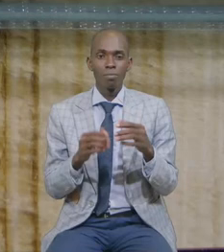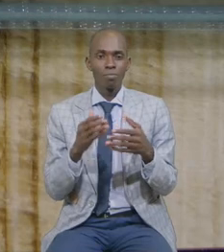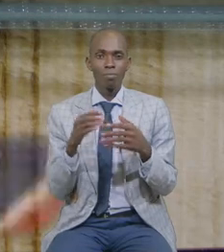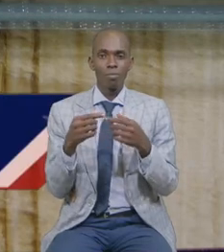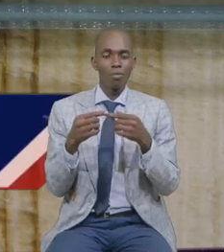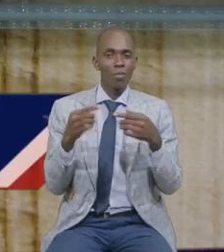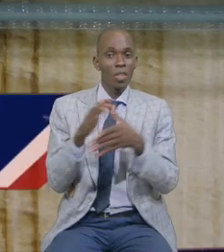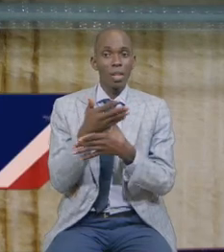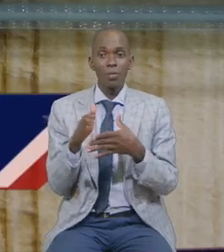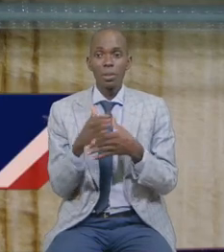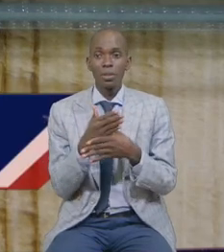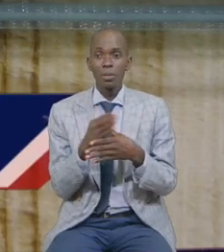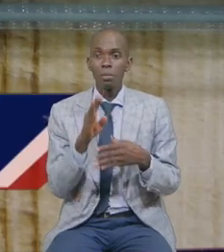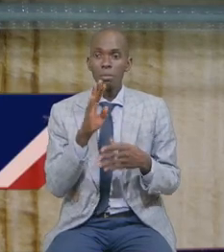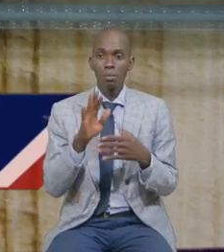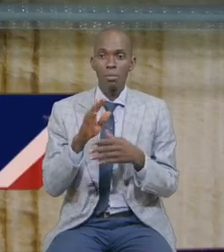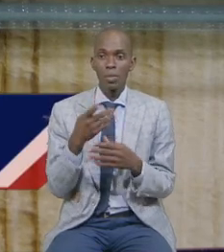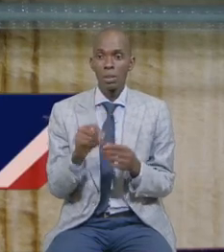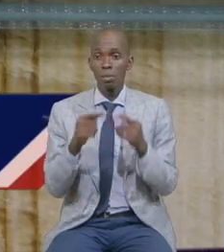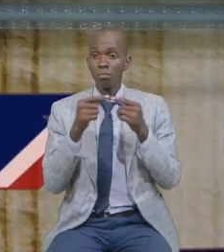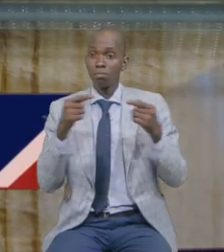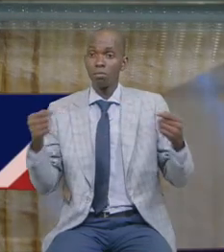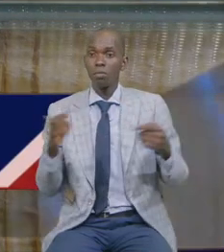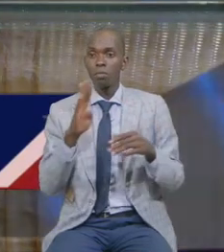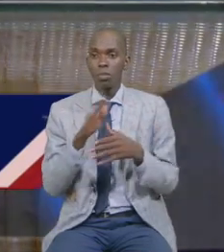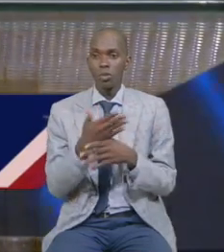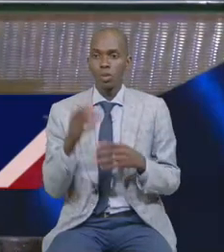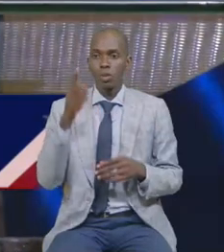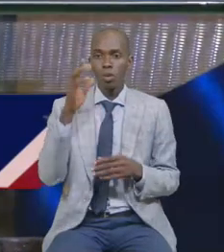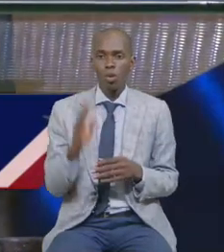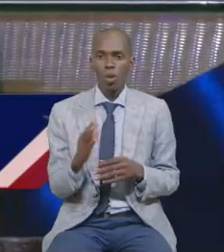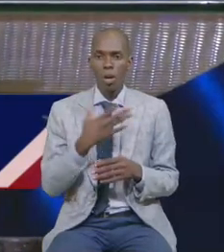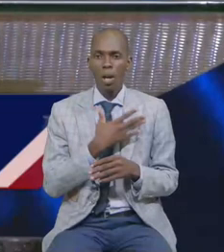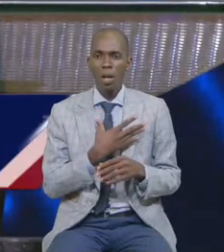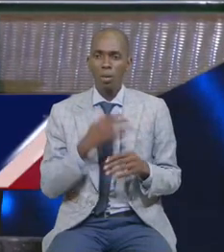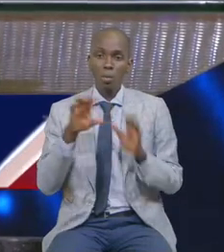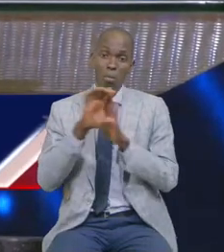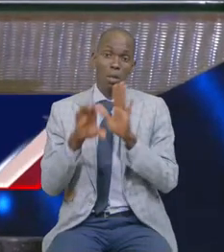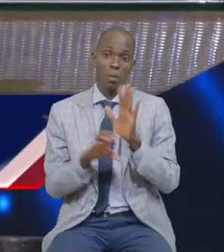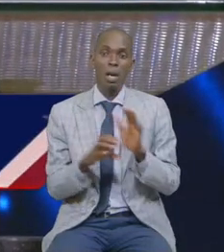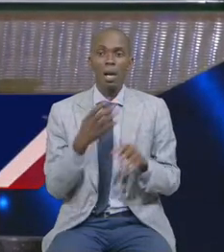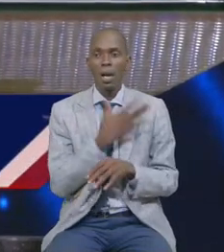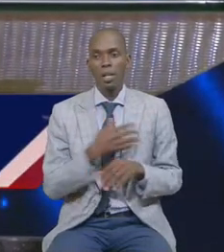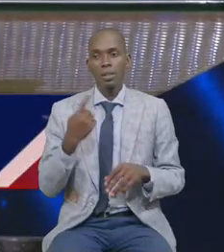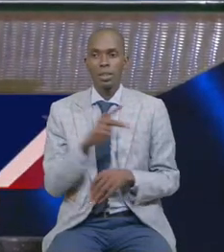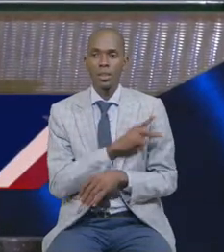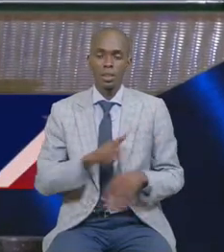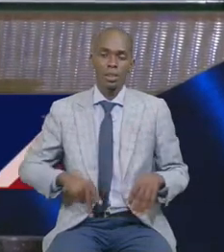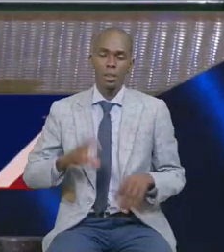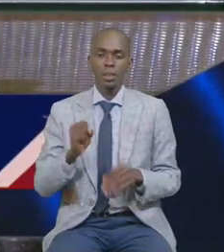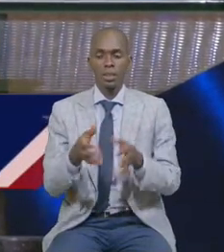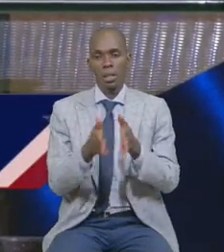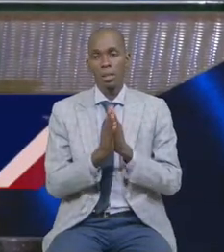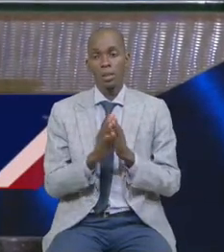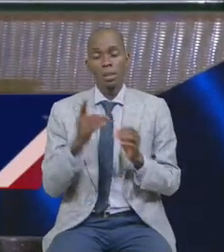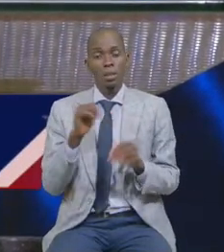God's Commandments and the King said demand the Lord that giving the command that should not worship Penny or the